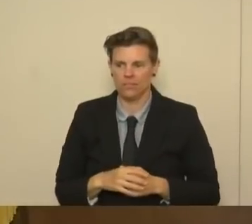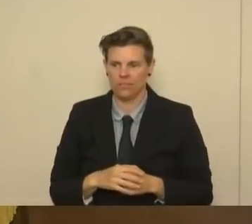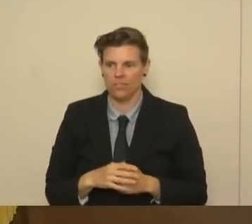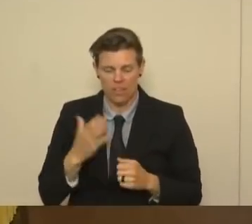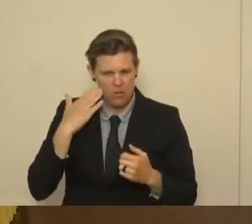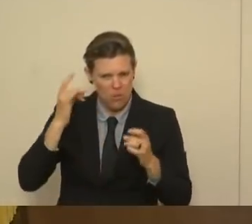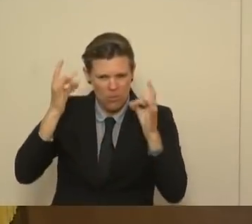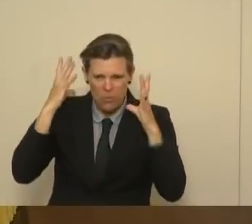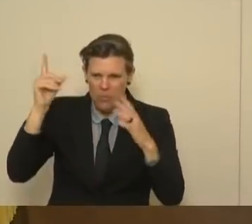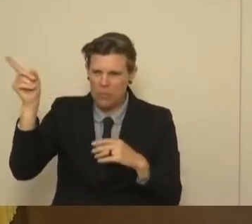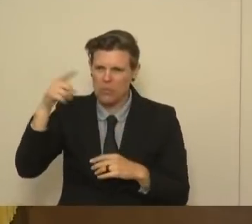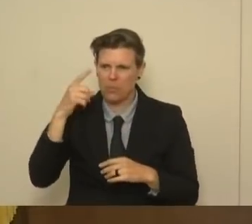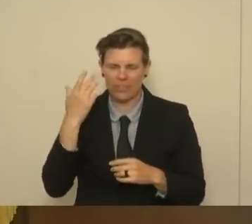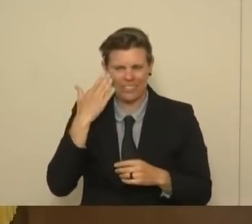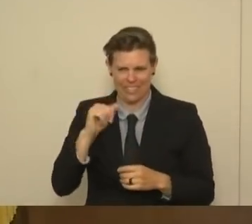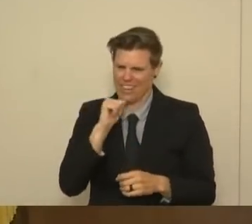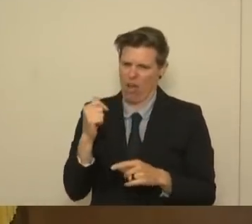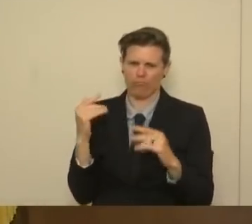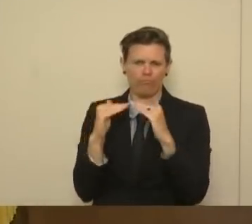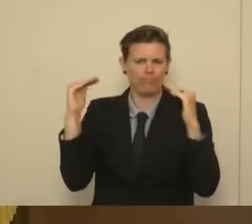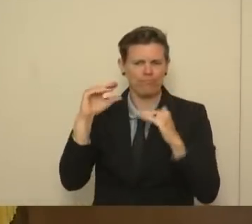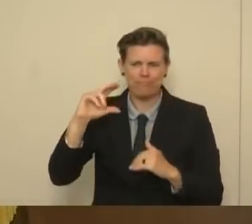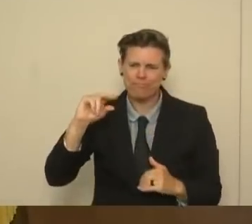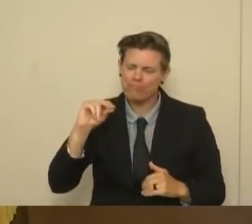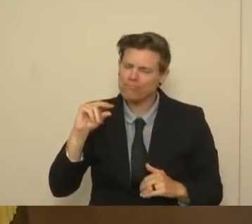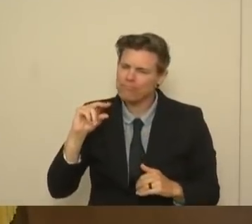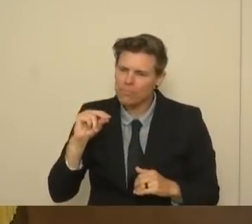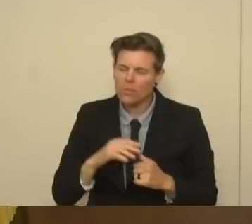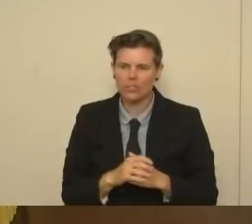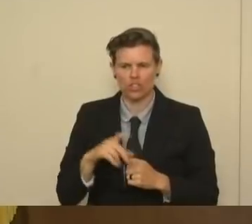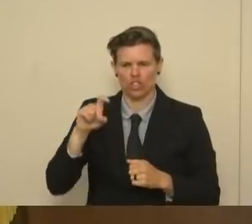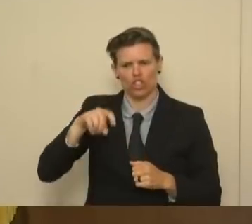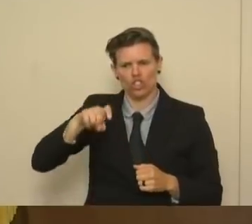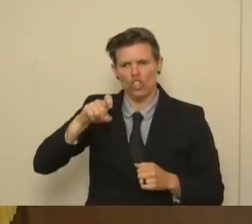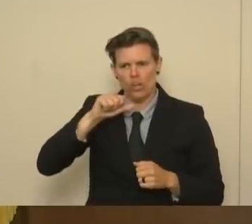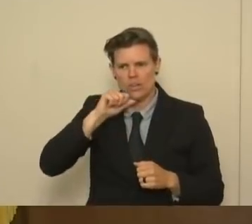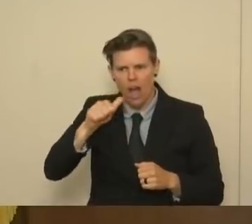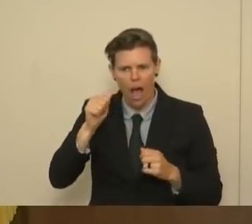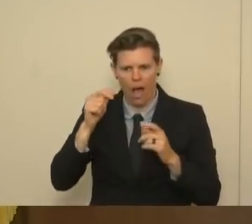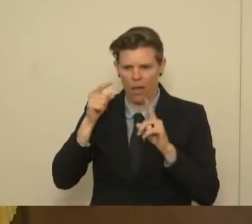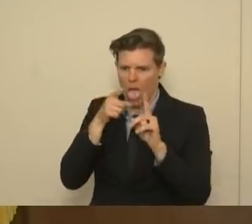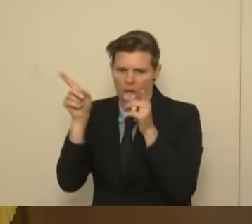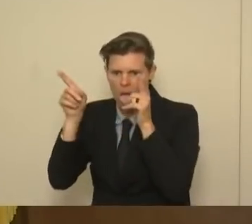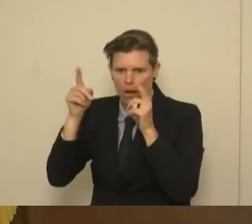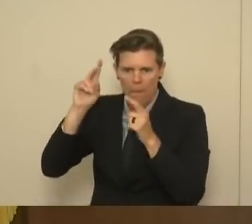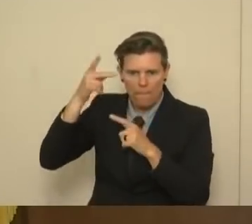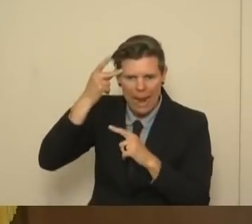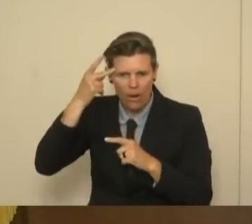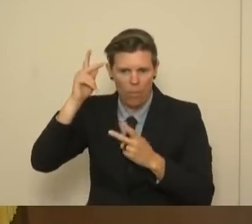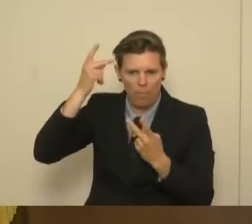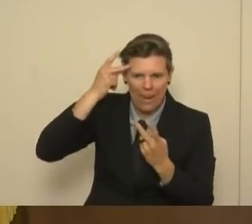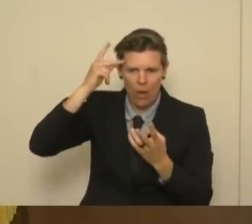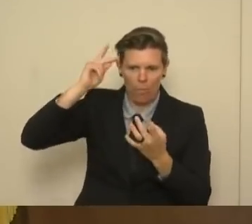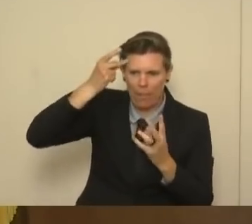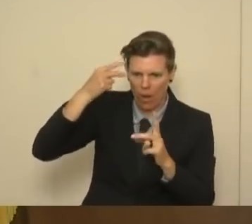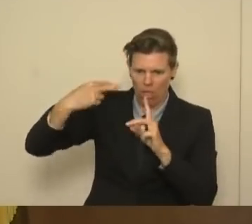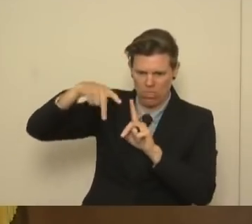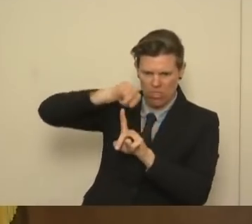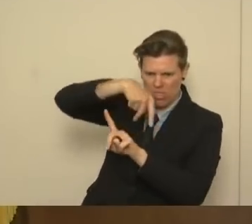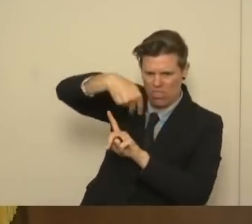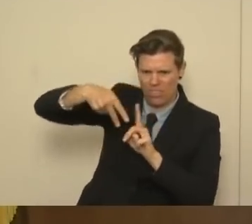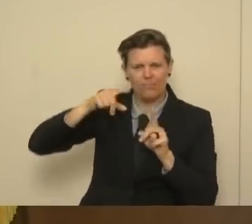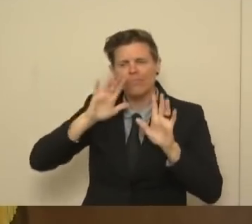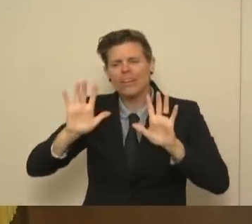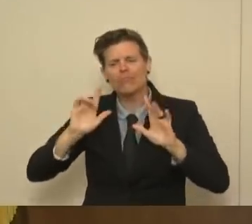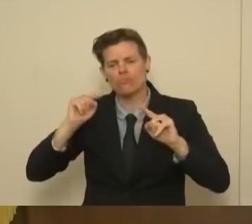and unfair. We shouldn't be politicizing any of these efforts that really they're intended to make a difference in the quality of people's lives.